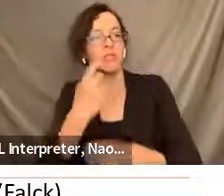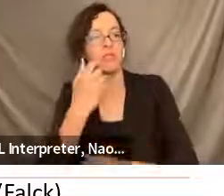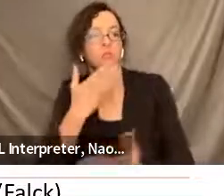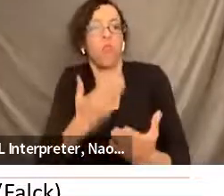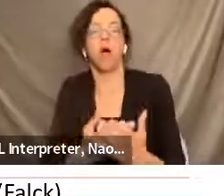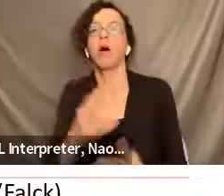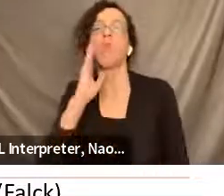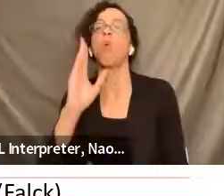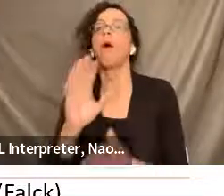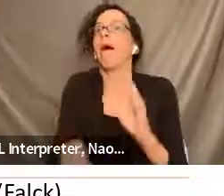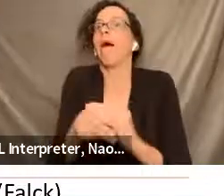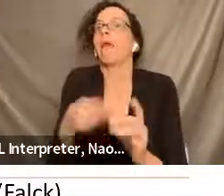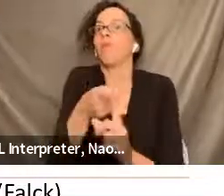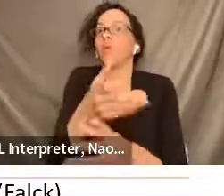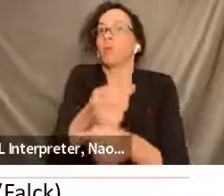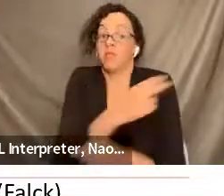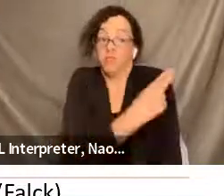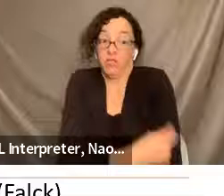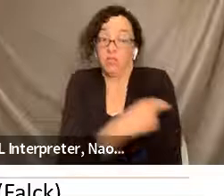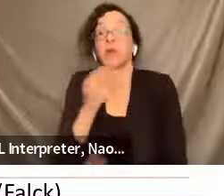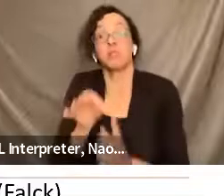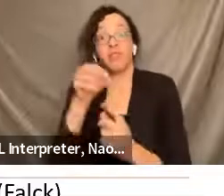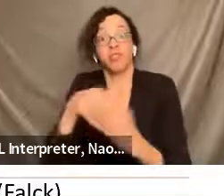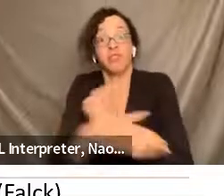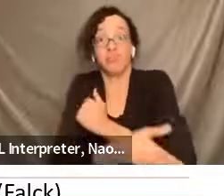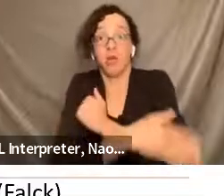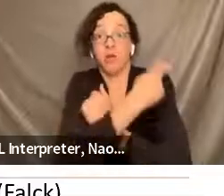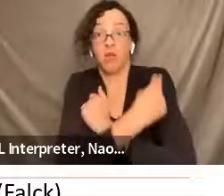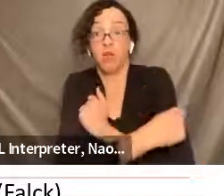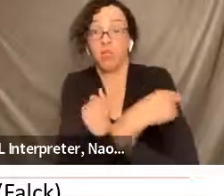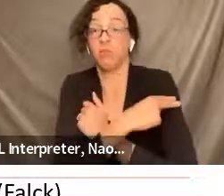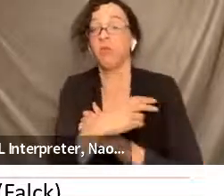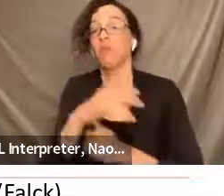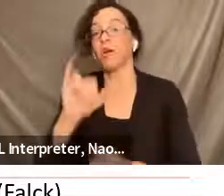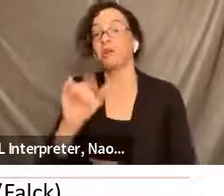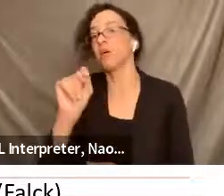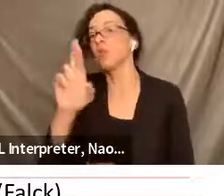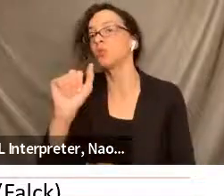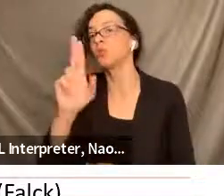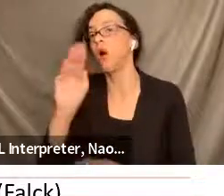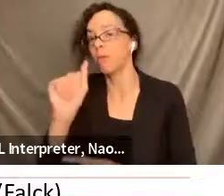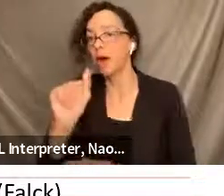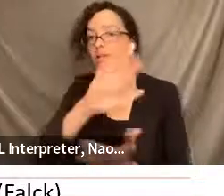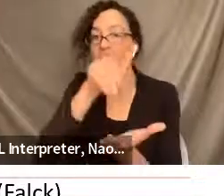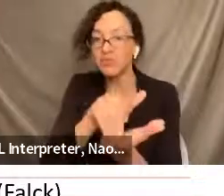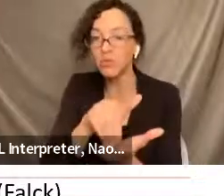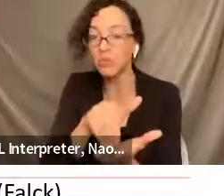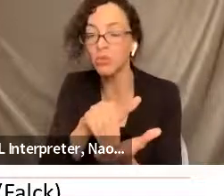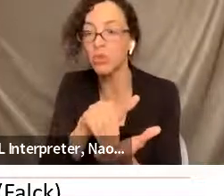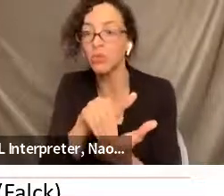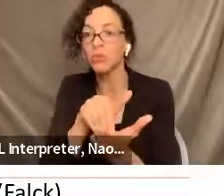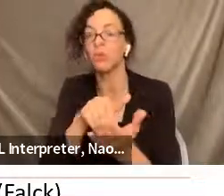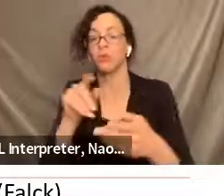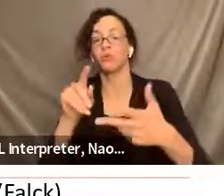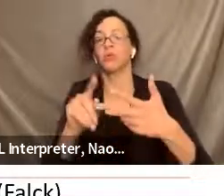hospital, and especially at our county hospital, that's a trauma center, a STEMI center. And with